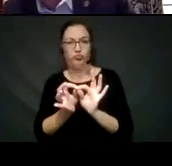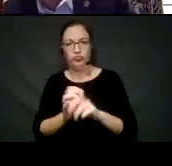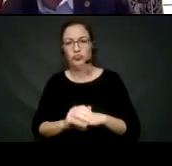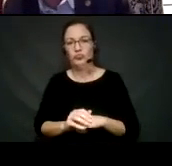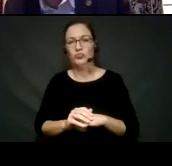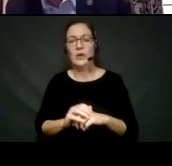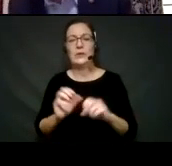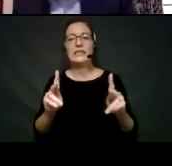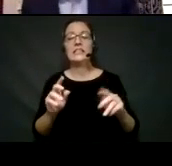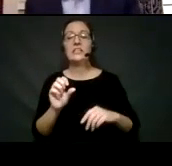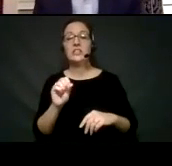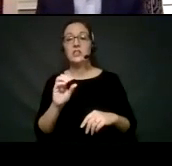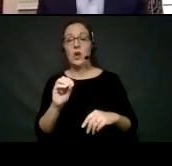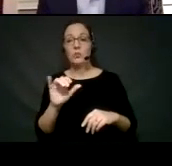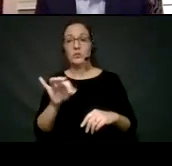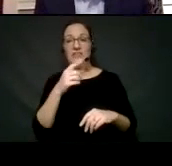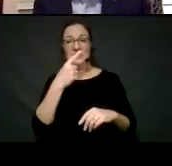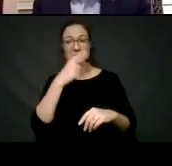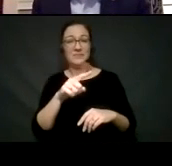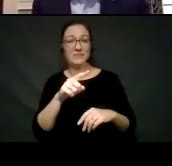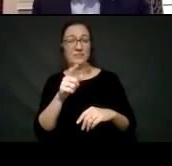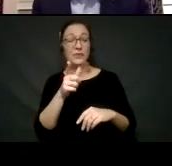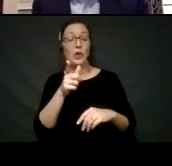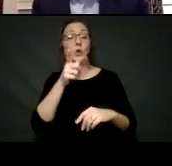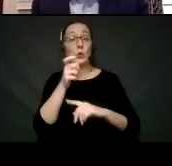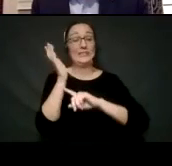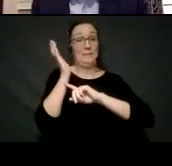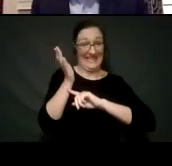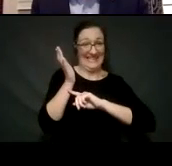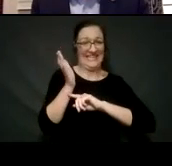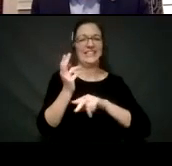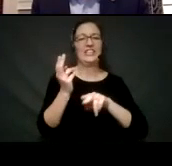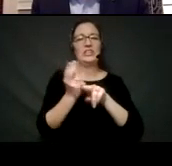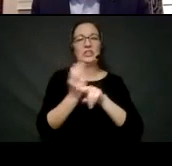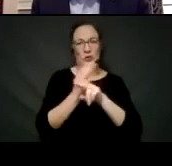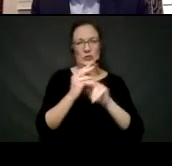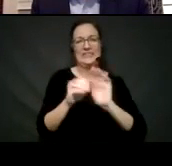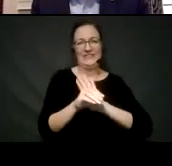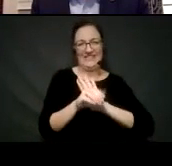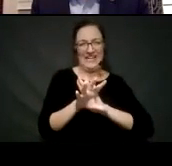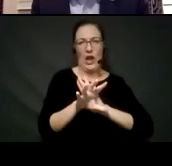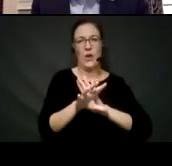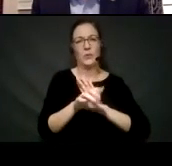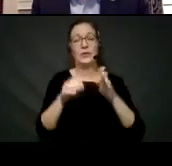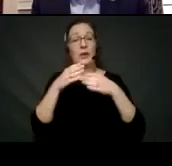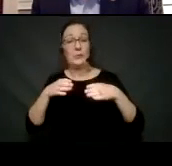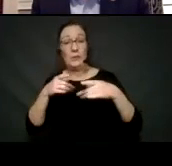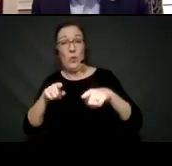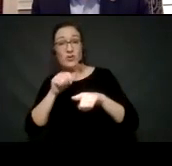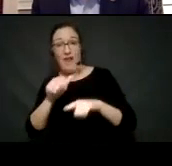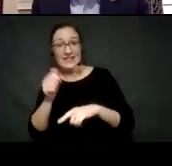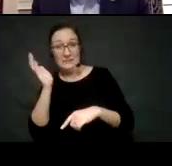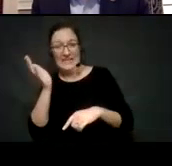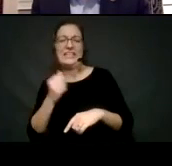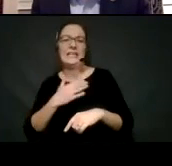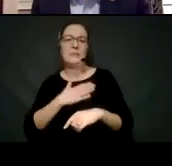for. So if you could only have your video on when you're speaking, and then when you're not speaking to turn it off, that